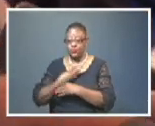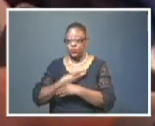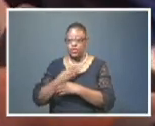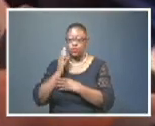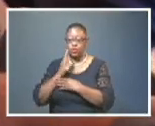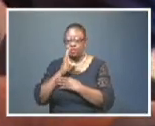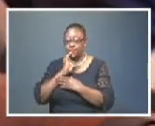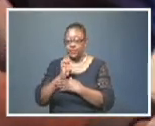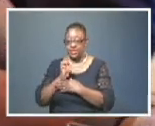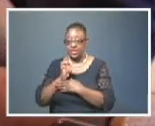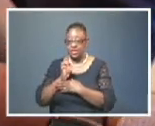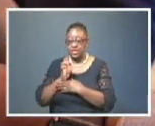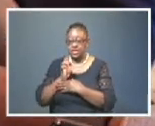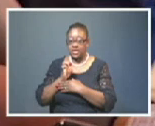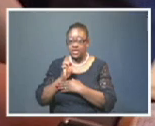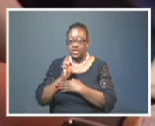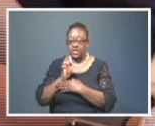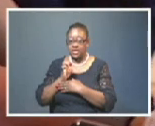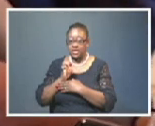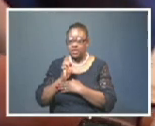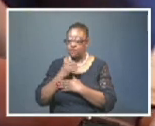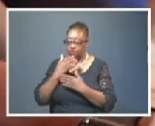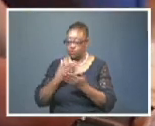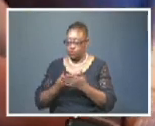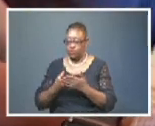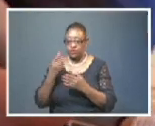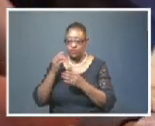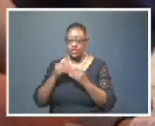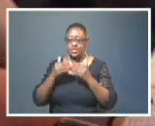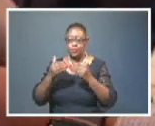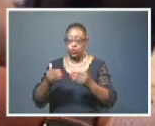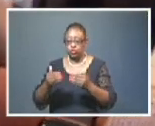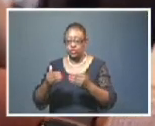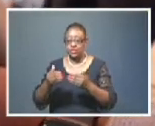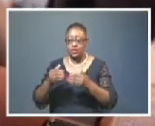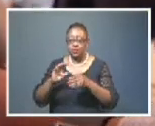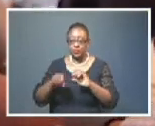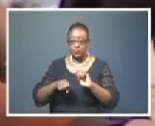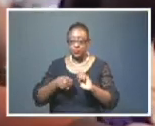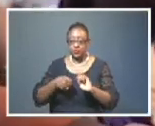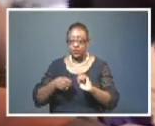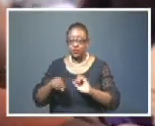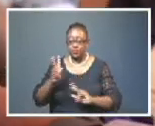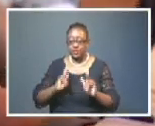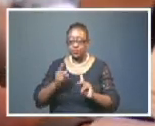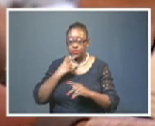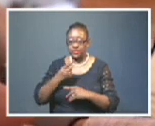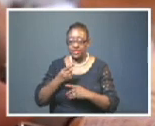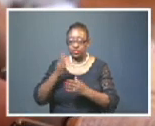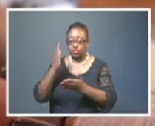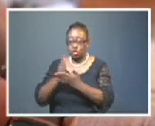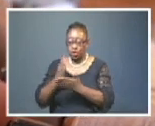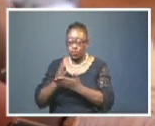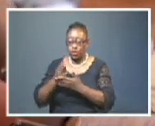very deliberate in our approach. Suffice to say, many of the people who say eliminate the requirement to wear a